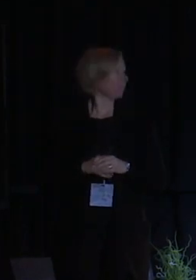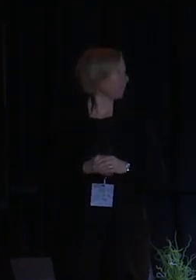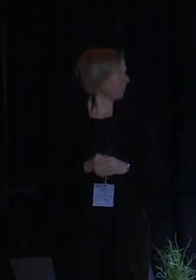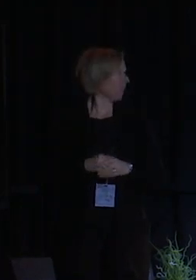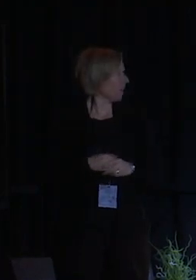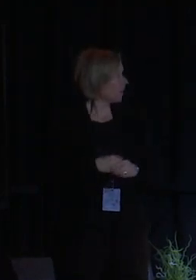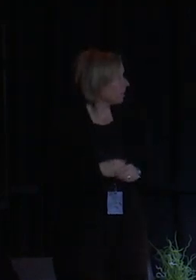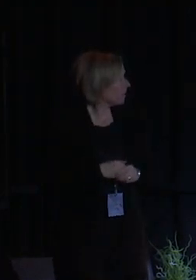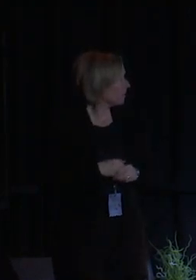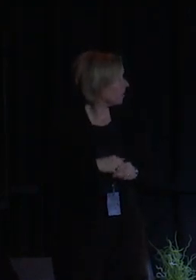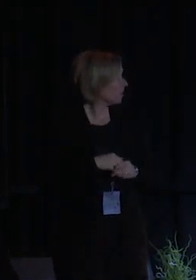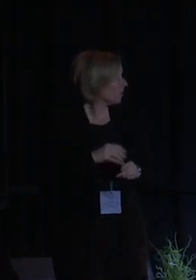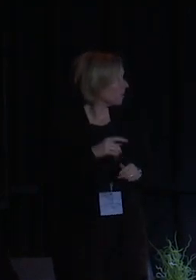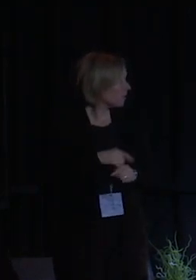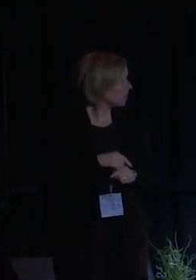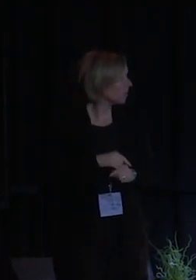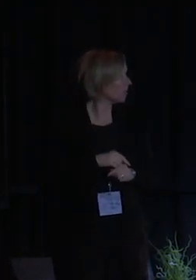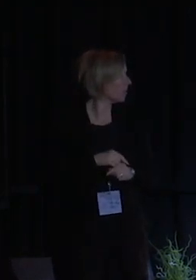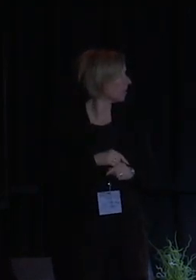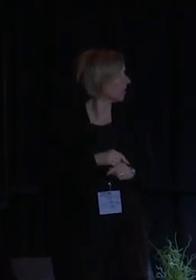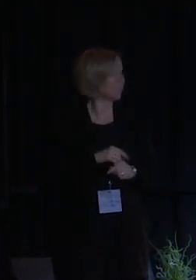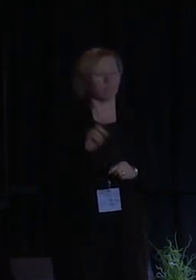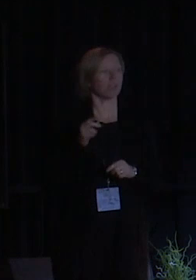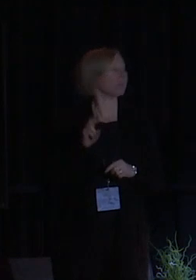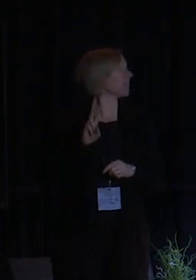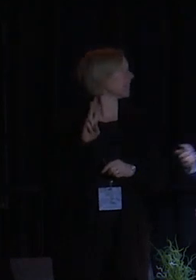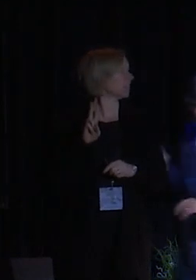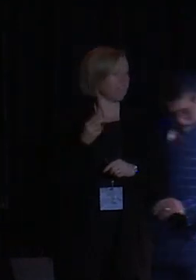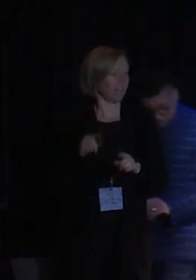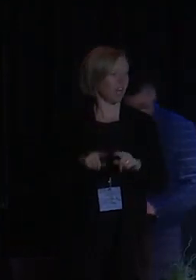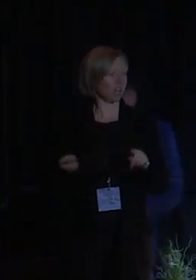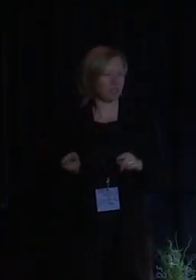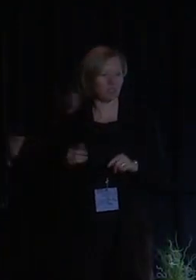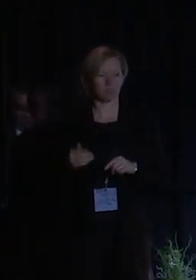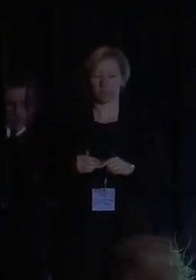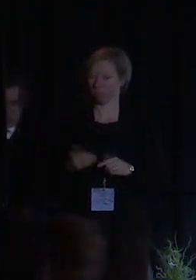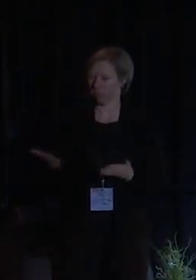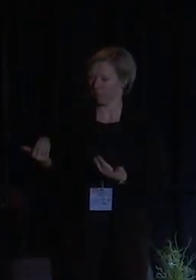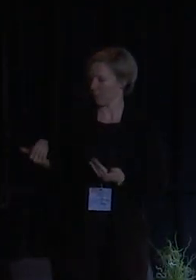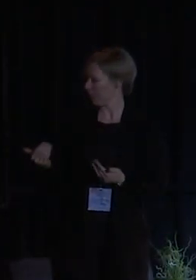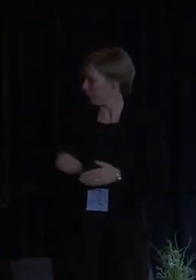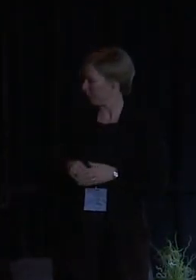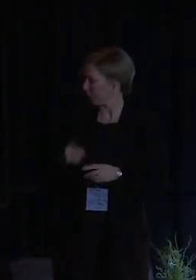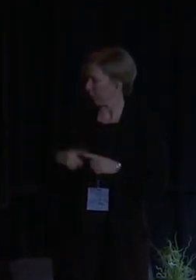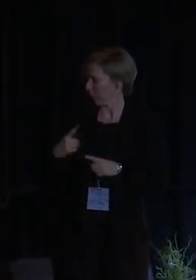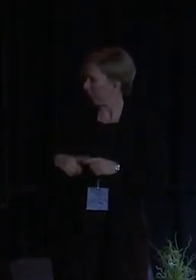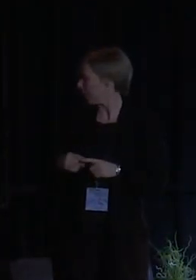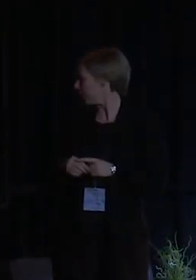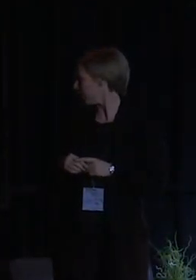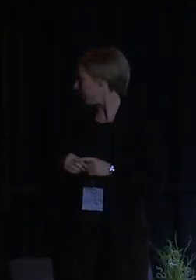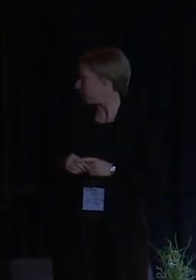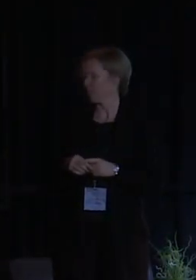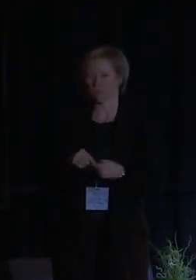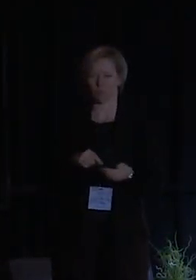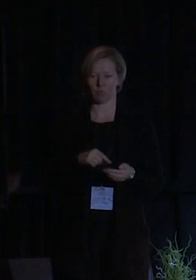Oh, my trip to Durham comes to life. Okay, Mr. Wilson, second liners. Here we go. Here we are. Go, Sonia. Go, Sonia. Here you go.